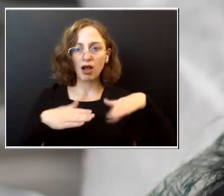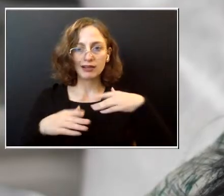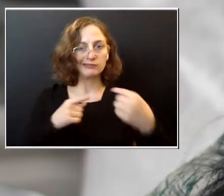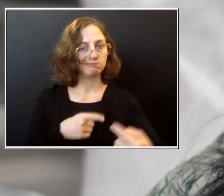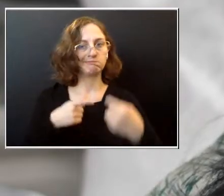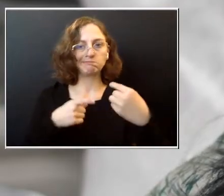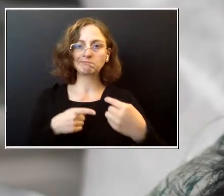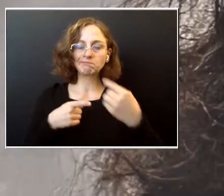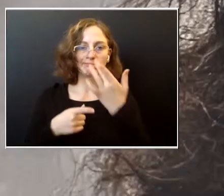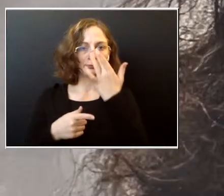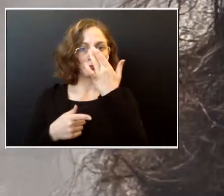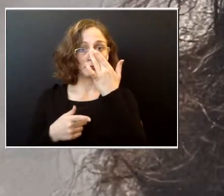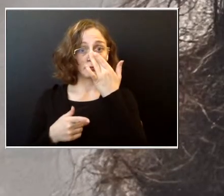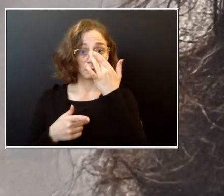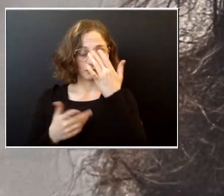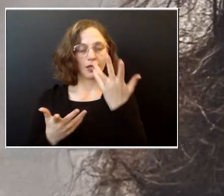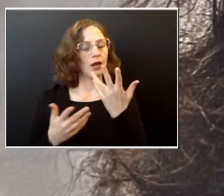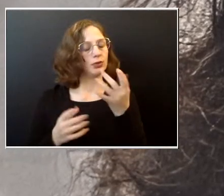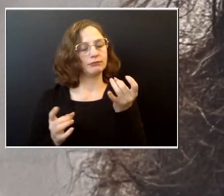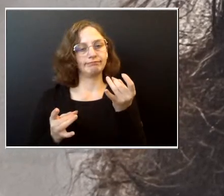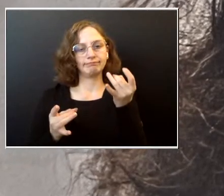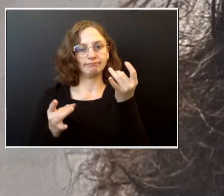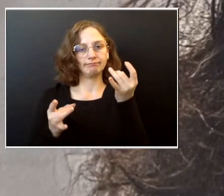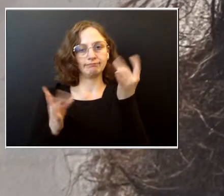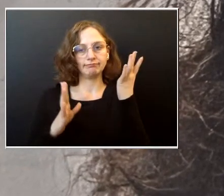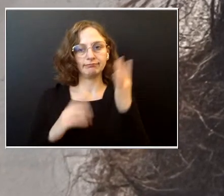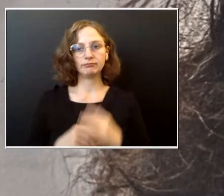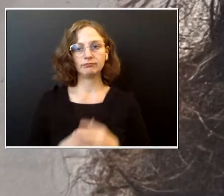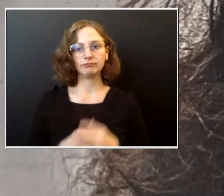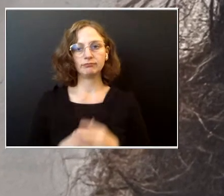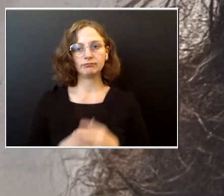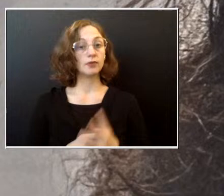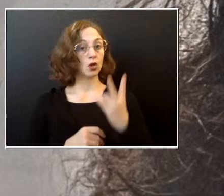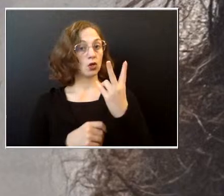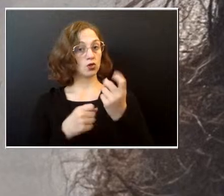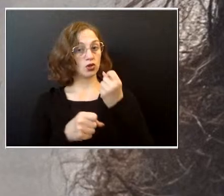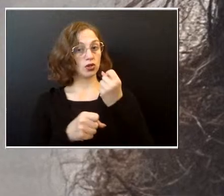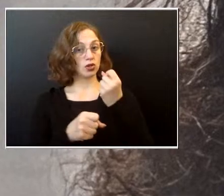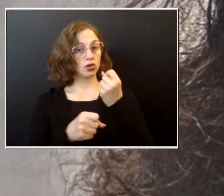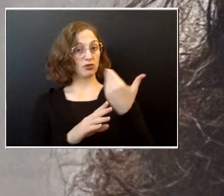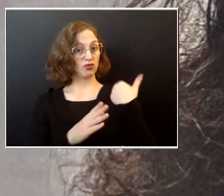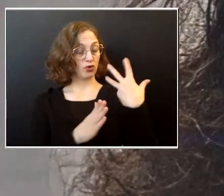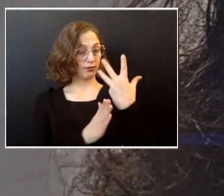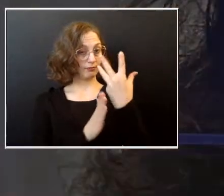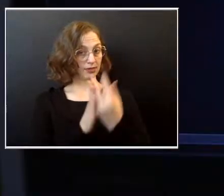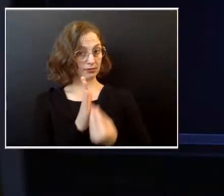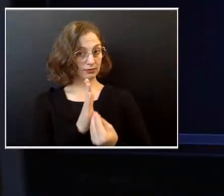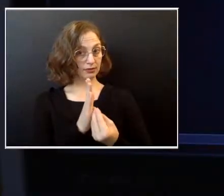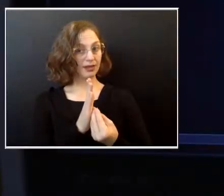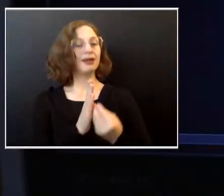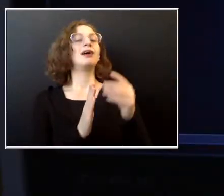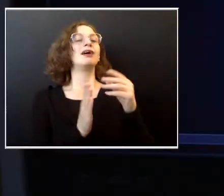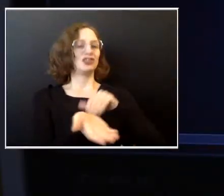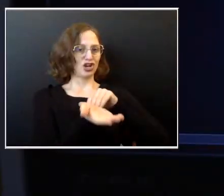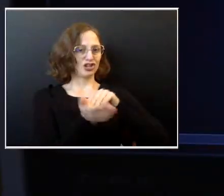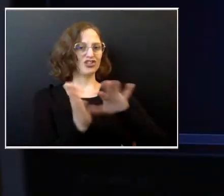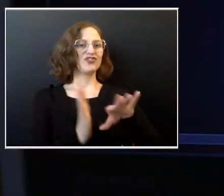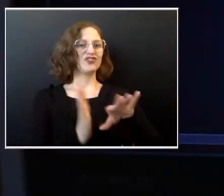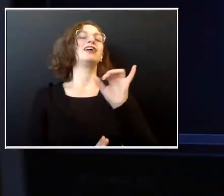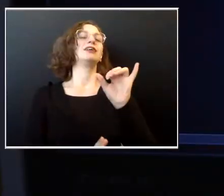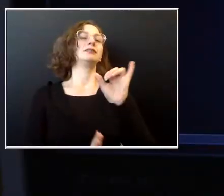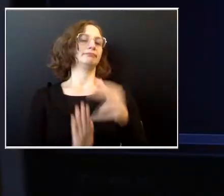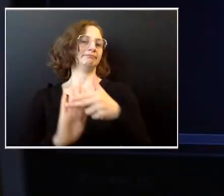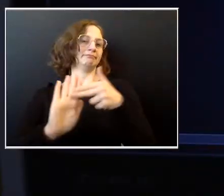It was very bad. 2 years before her death, doctors determined Nerissa's mom had Moya, a disease that causes